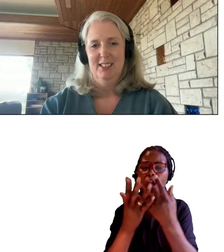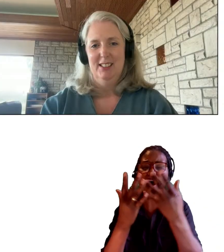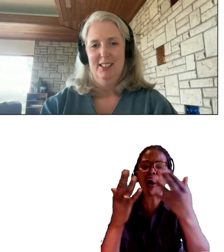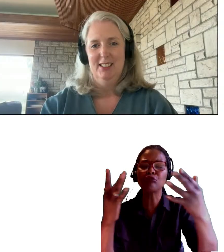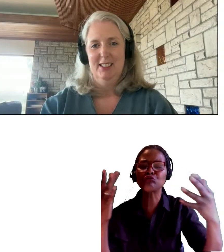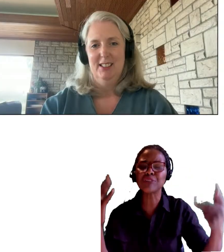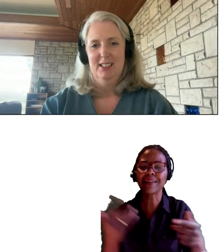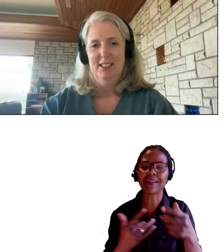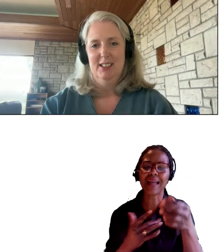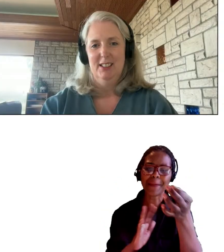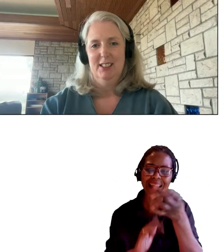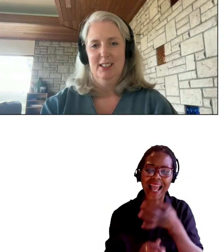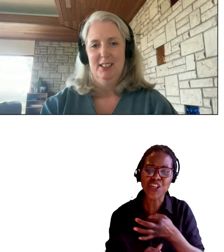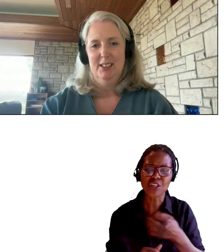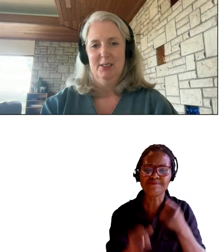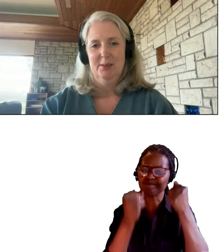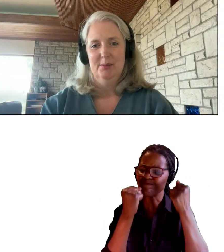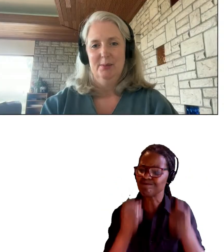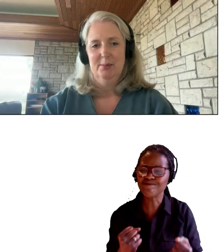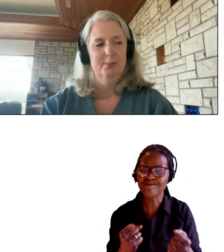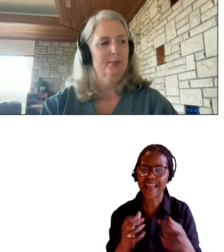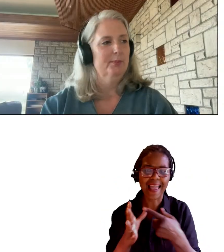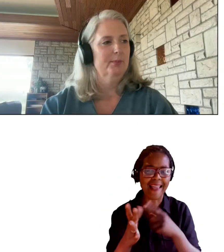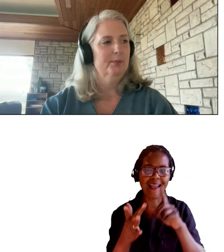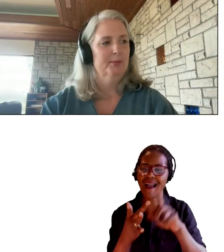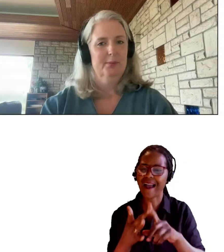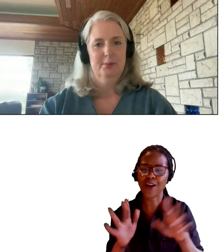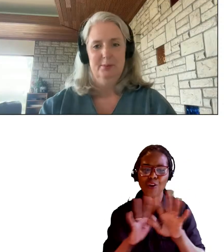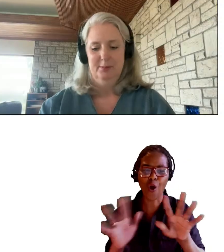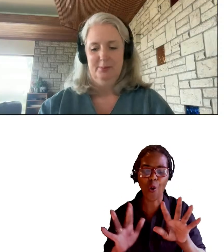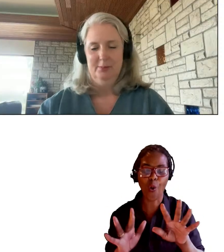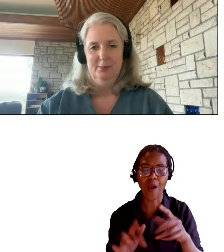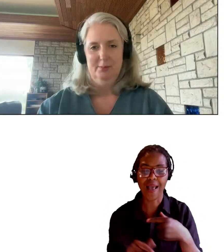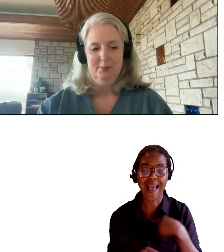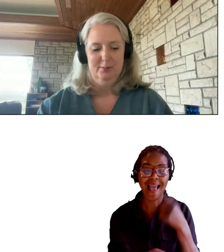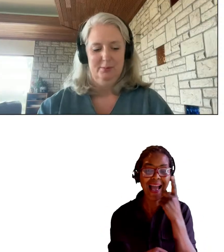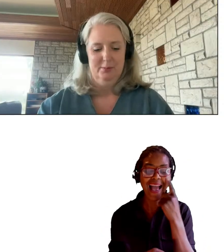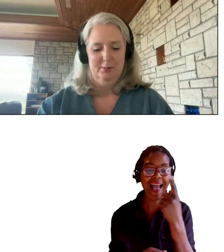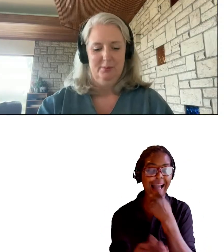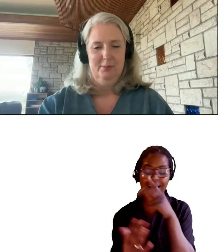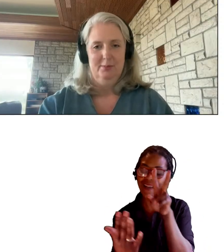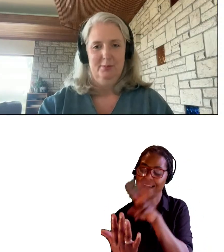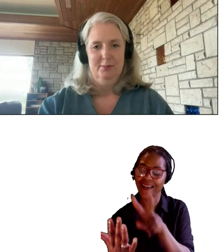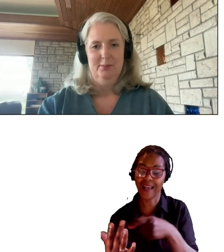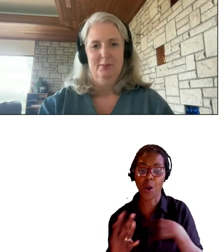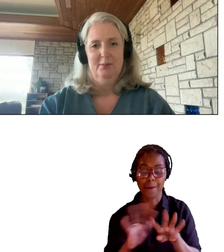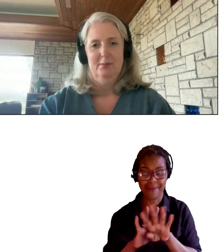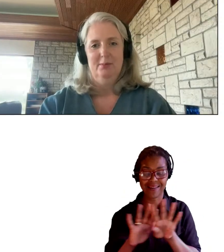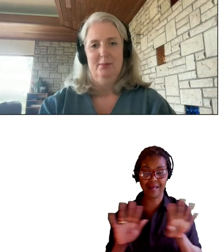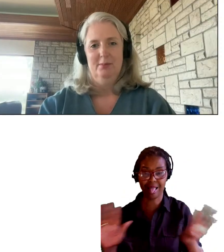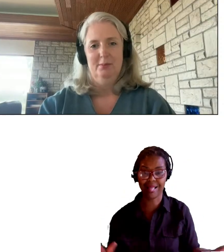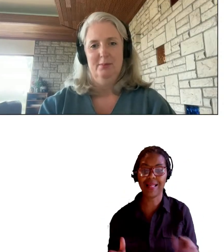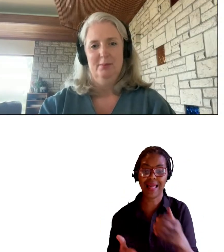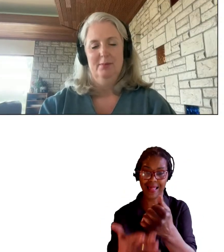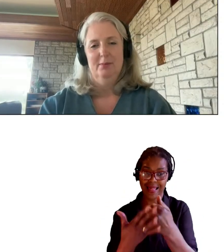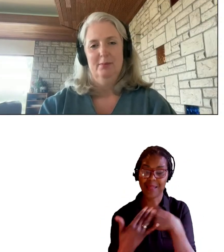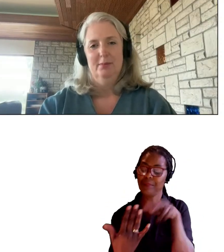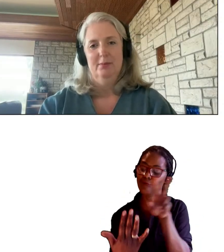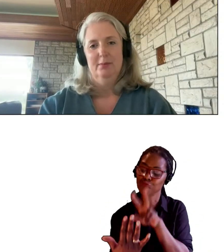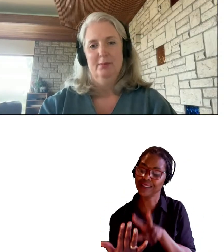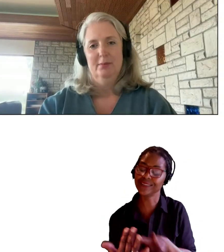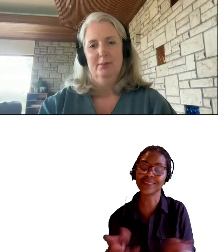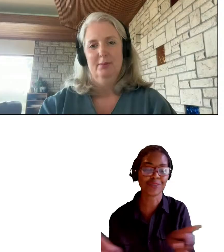adamant that we wouldn't do that. So they were all read by hand, and all our colleagues here also helped. And in terms